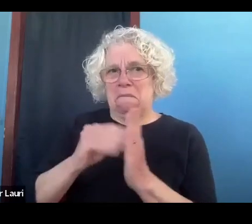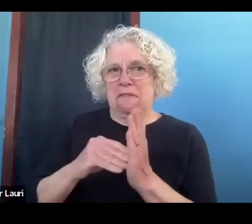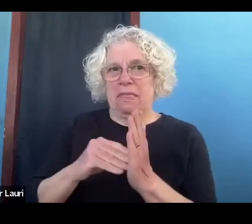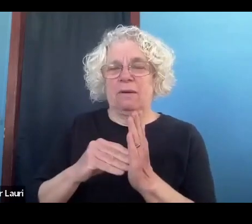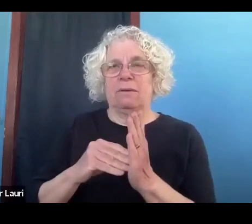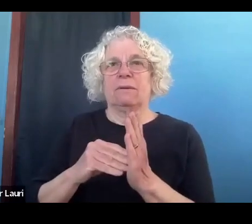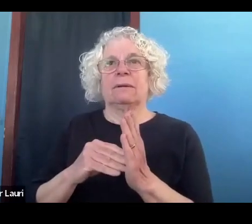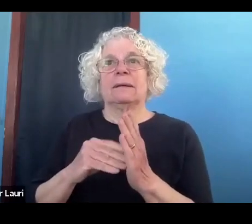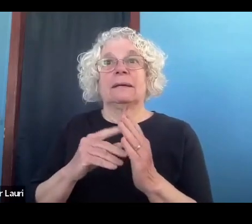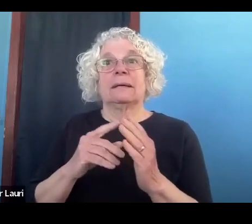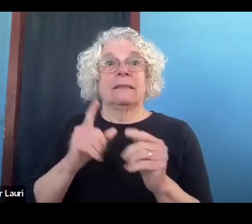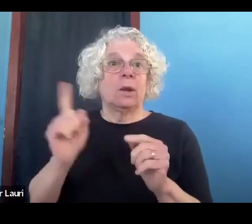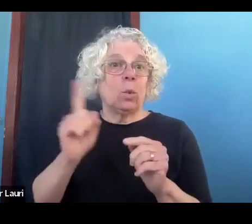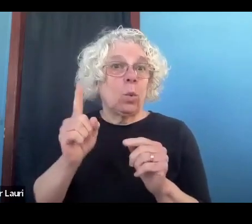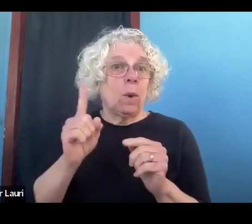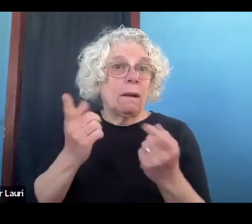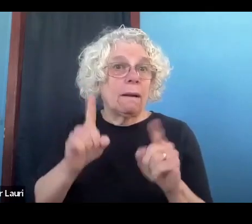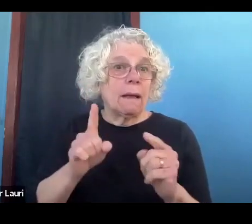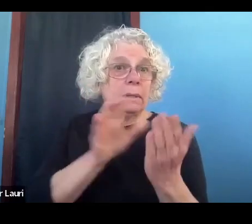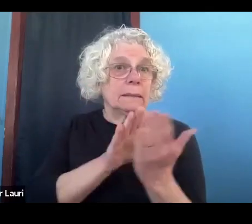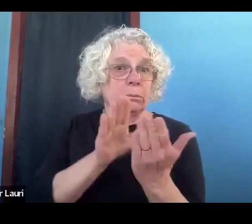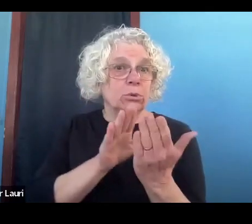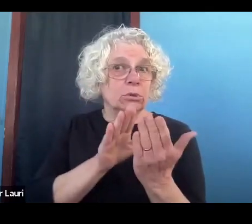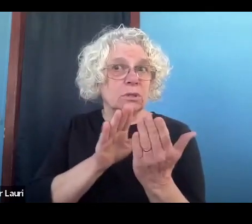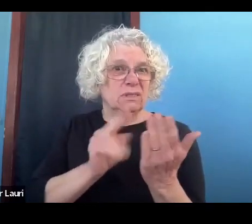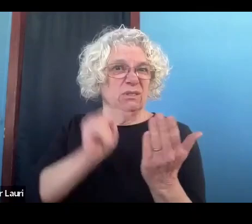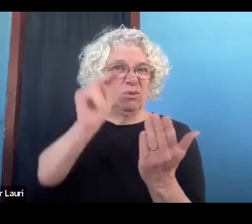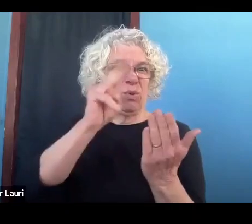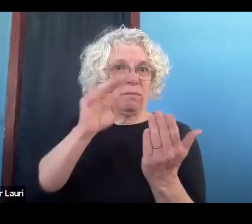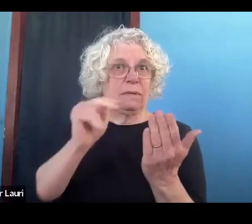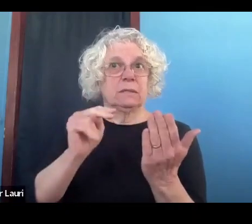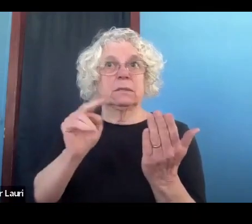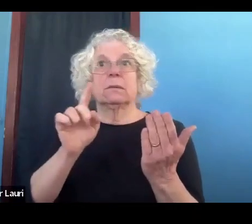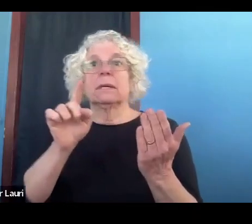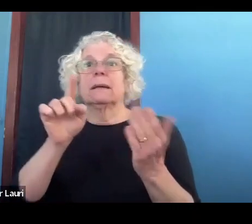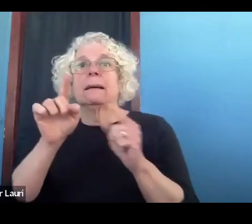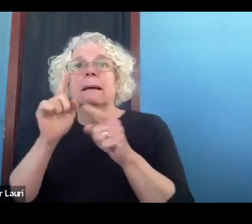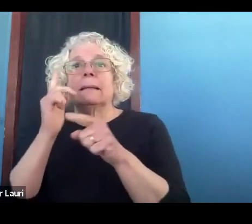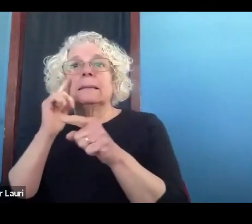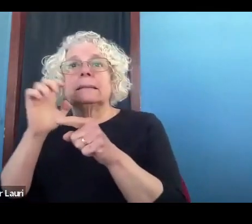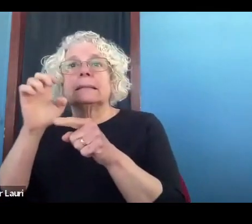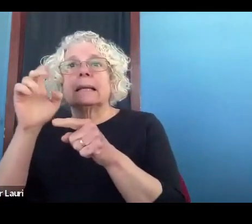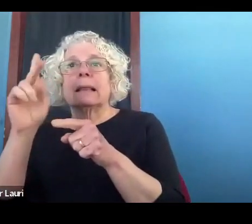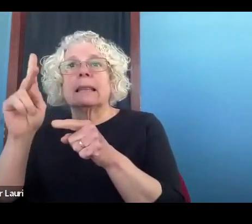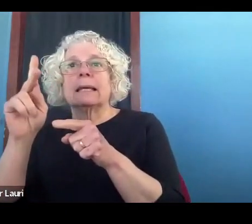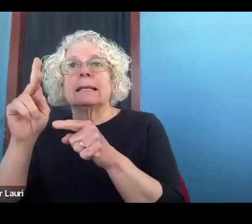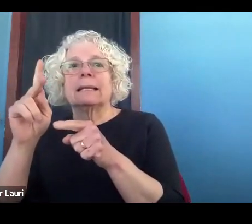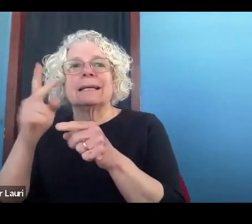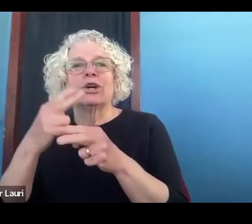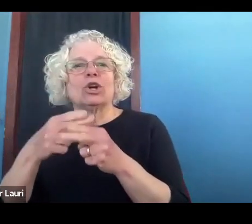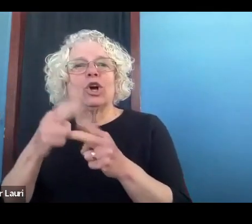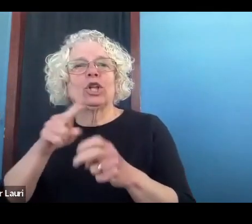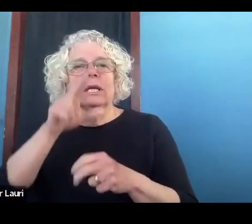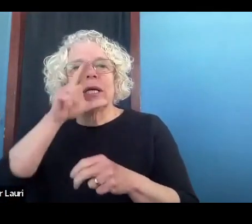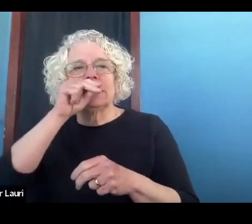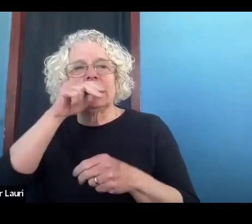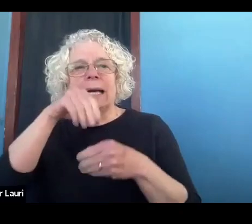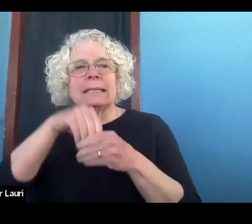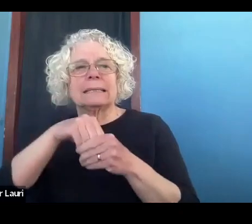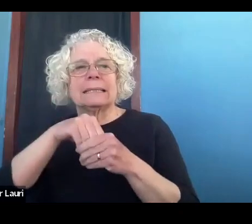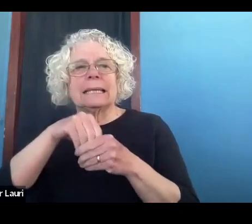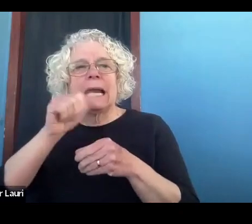a list of in-person workshops across northern Minnesota, there is a link here for Ducks in a Row, and that